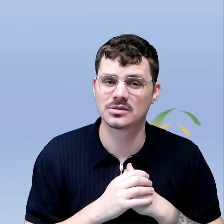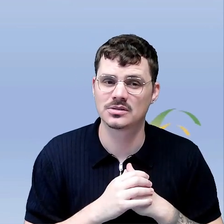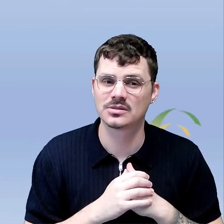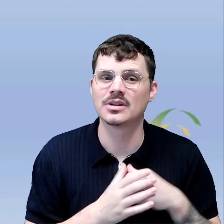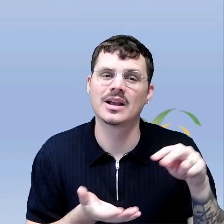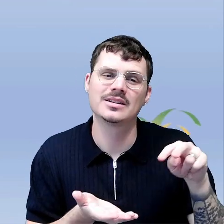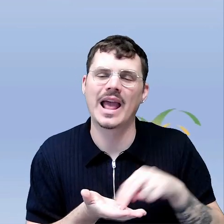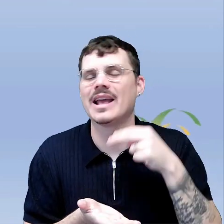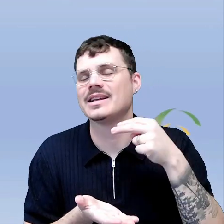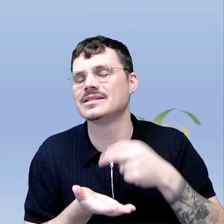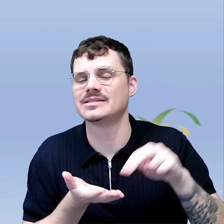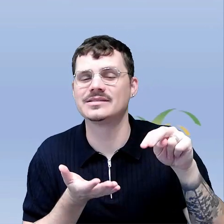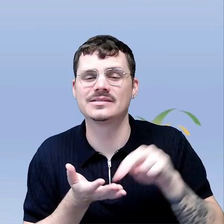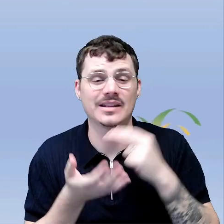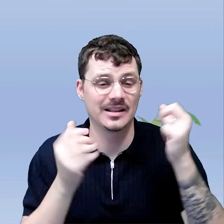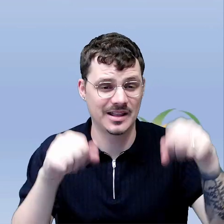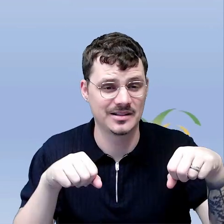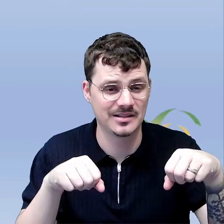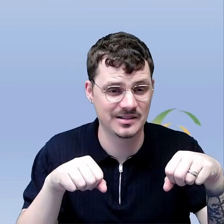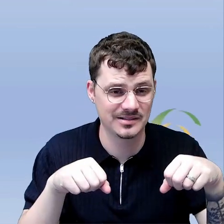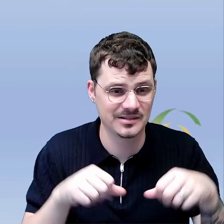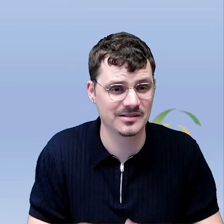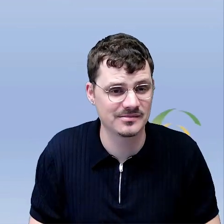and to dance.